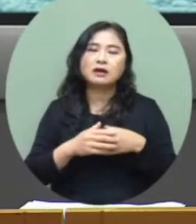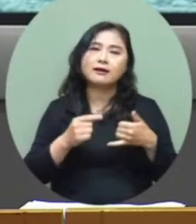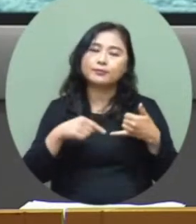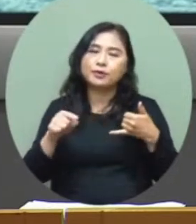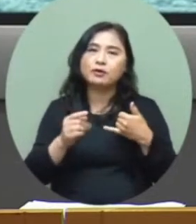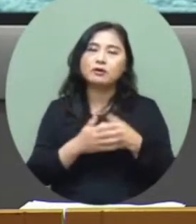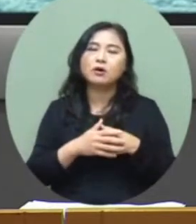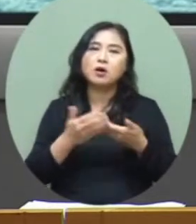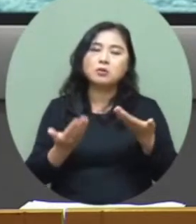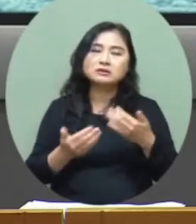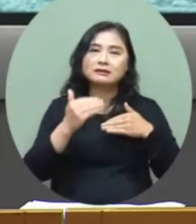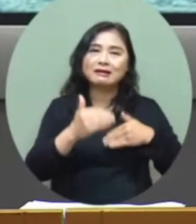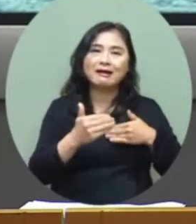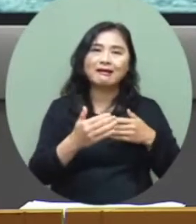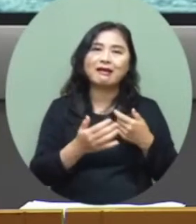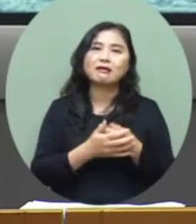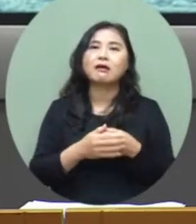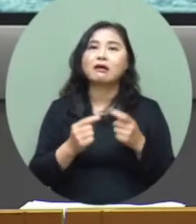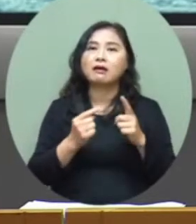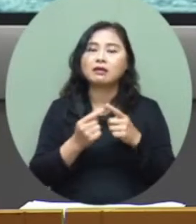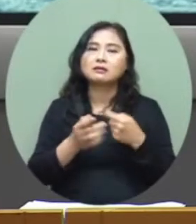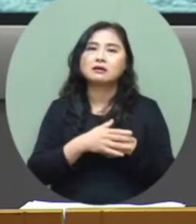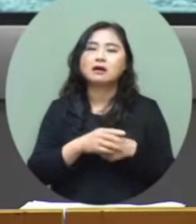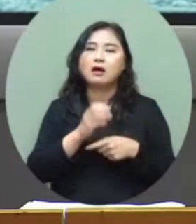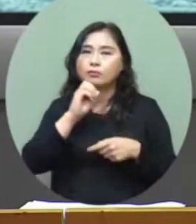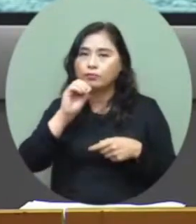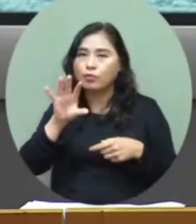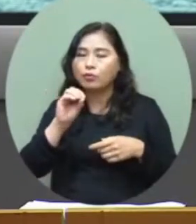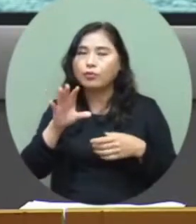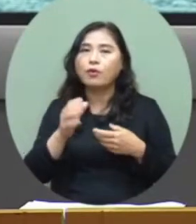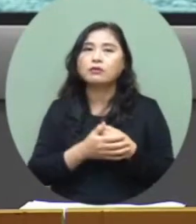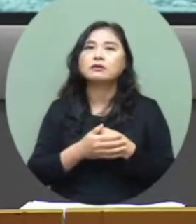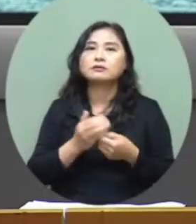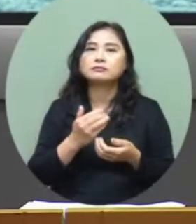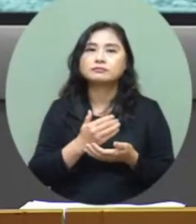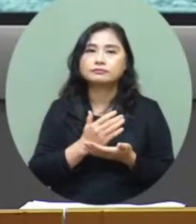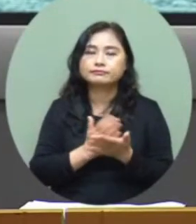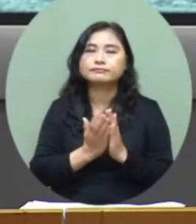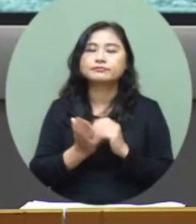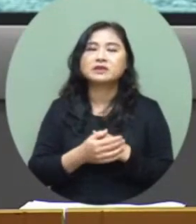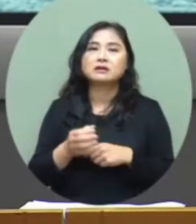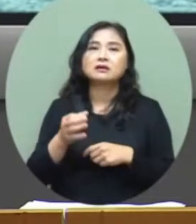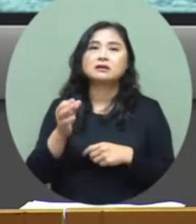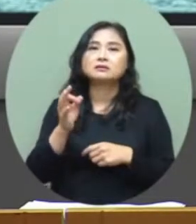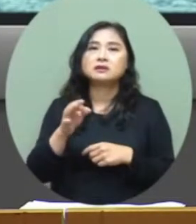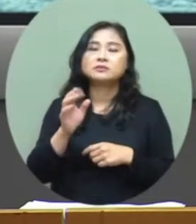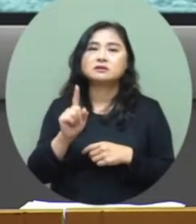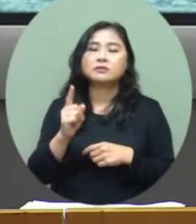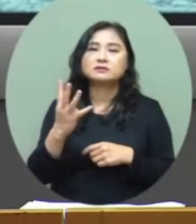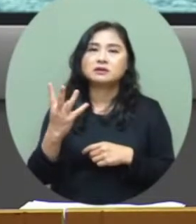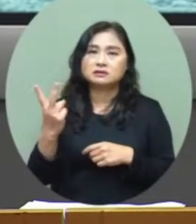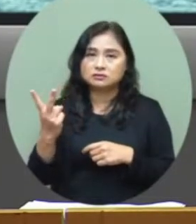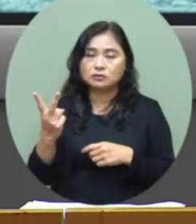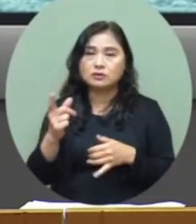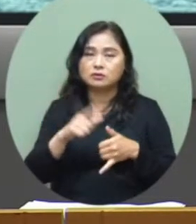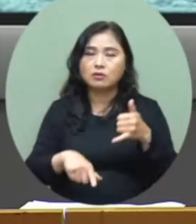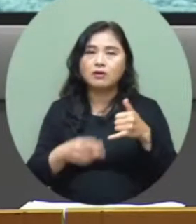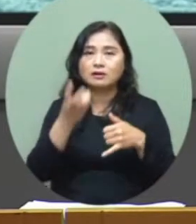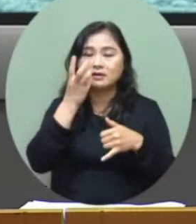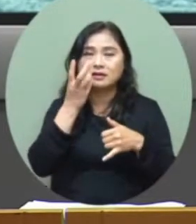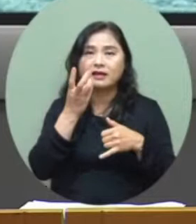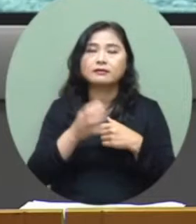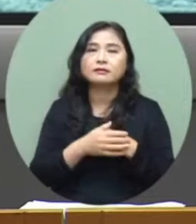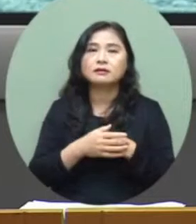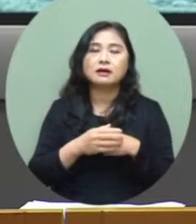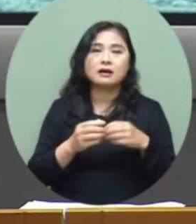And also those in isolation might also report their positive cases. For the 3,142 cases, in